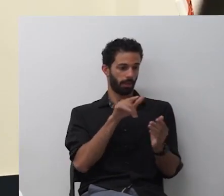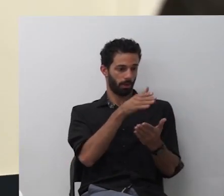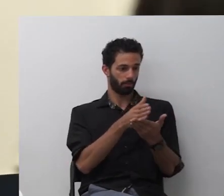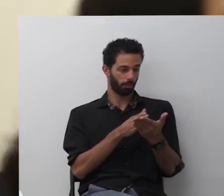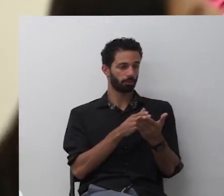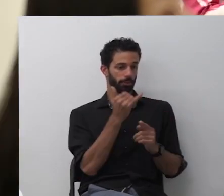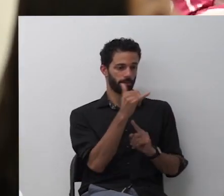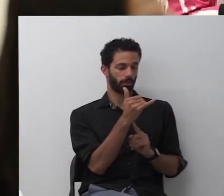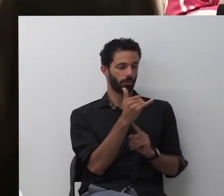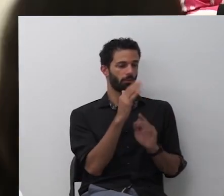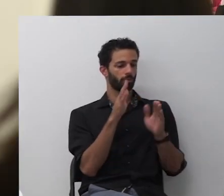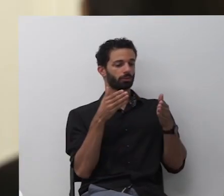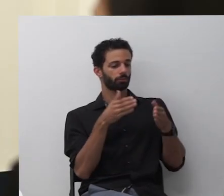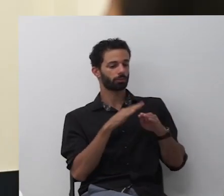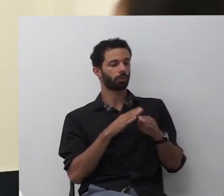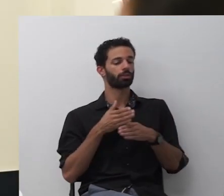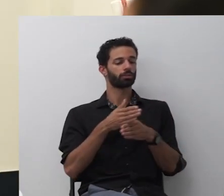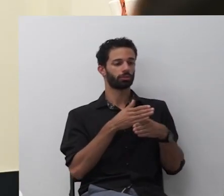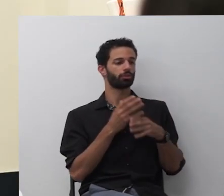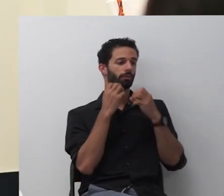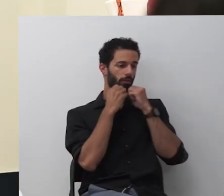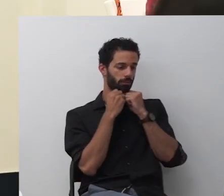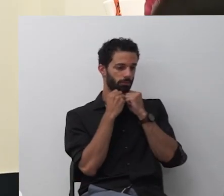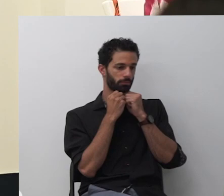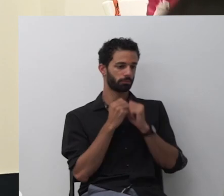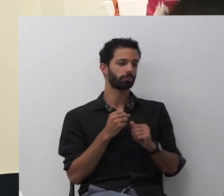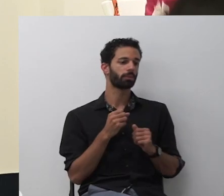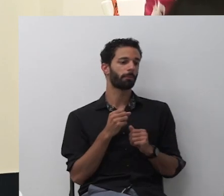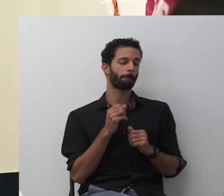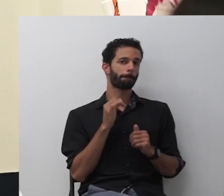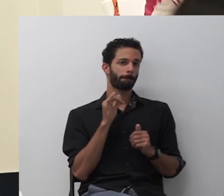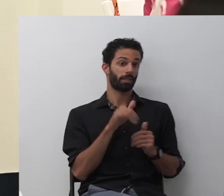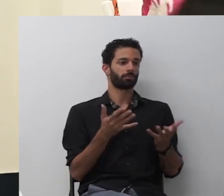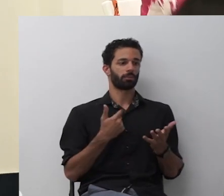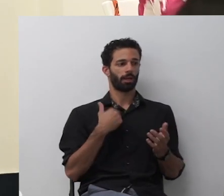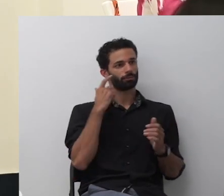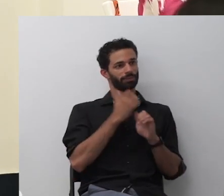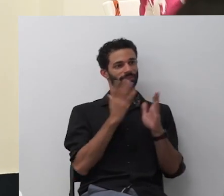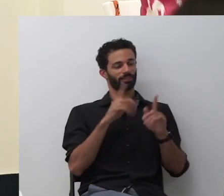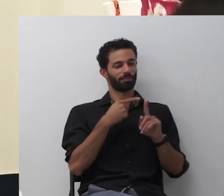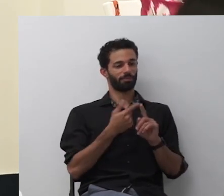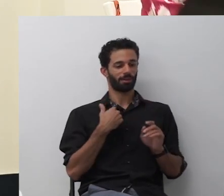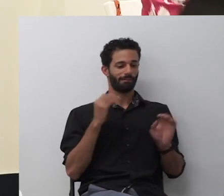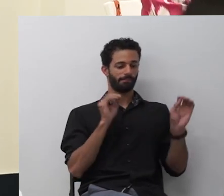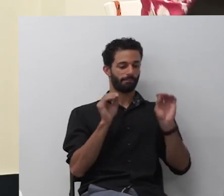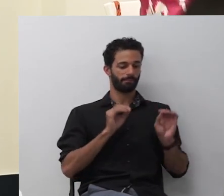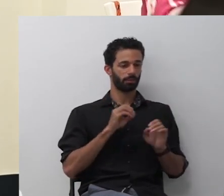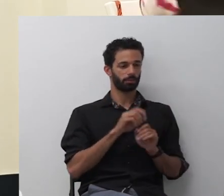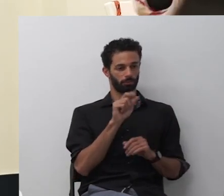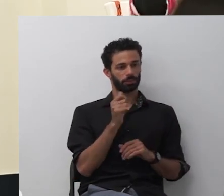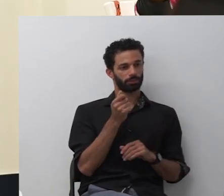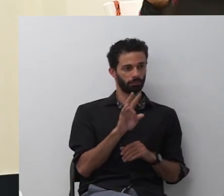the yellow, is focused on our shared values. And those were the ones that I was thinking of when I put this together in